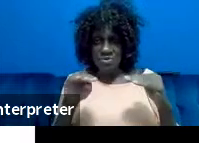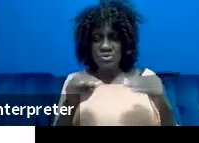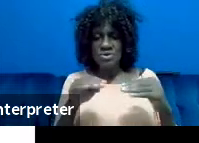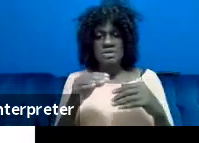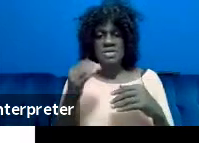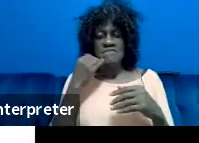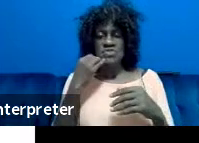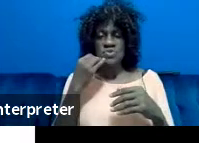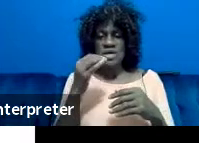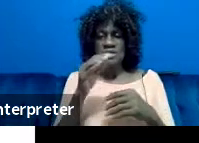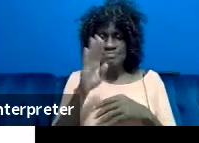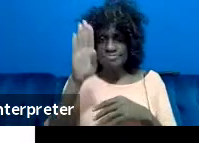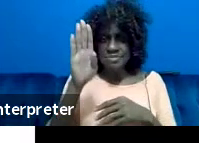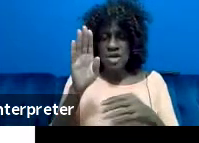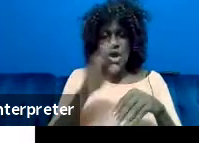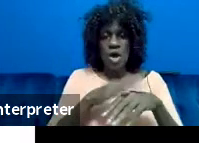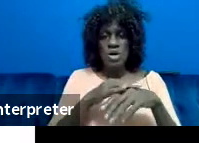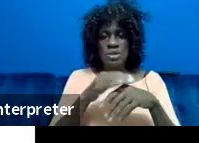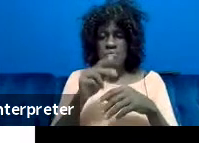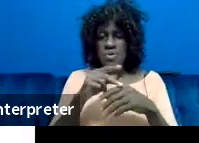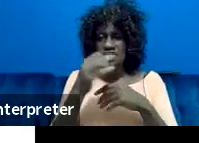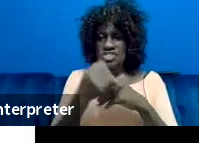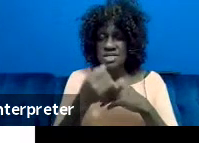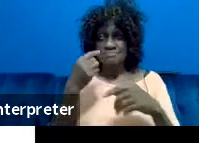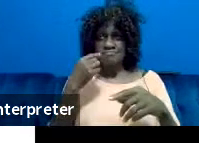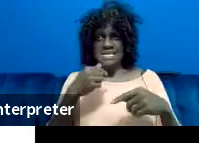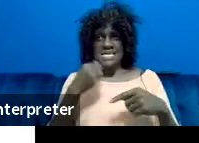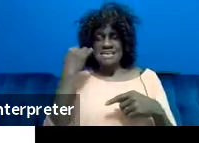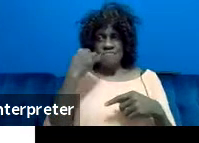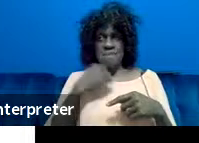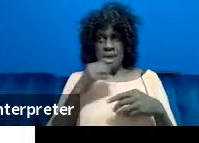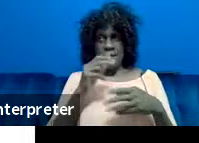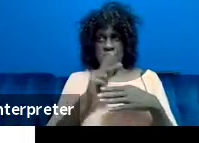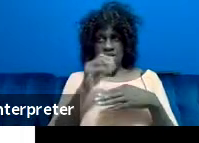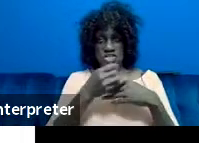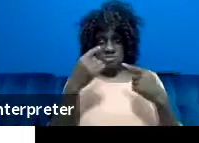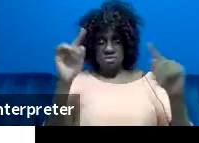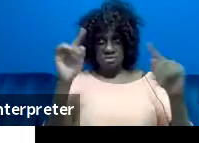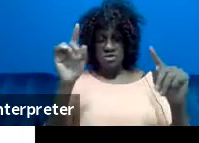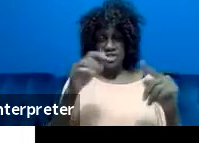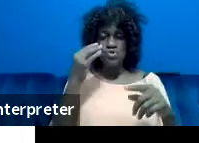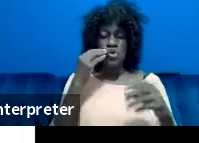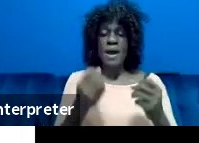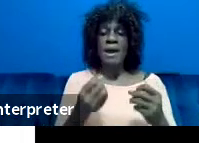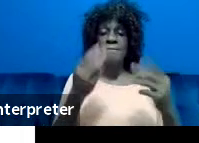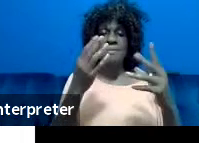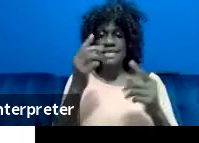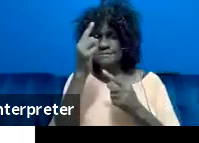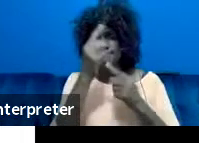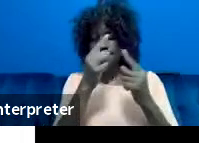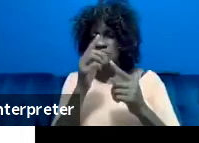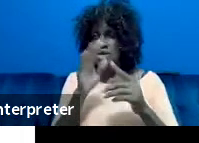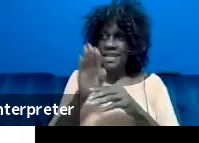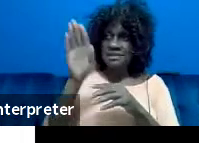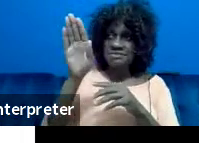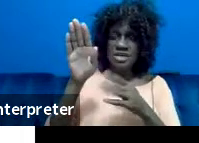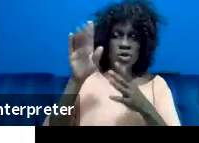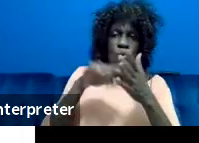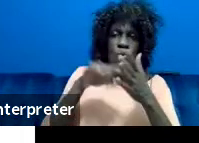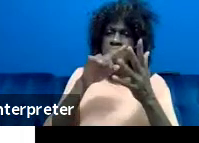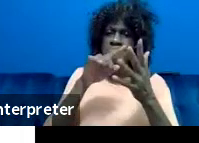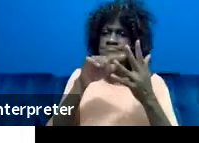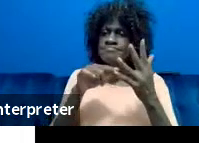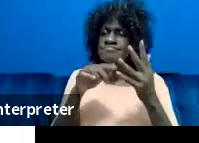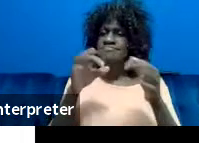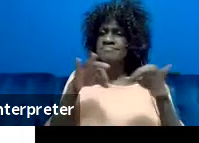on a project where you're trying to determine if my project's accessible, we need to know how many they're considering elevated and what are they. We need to know